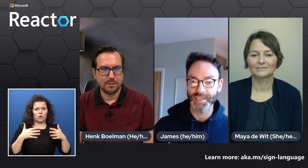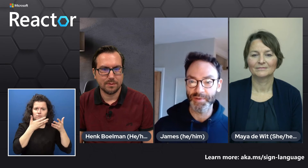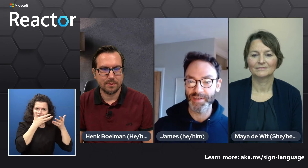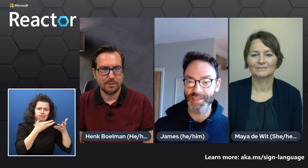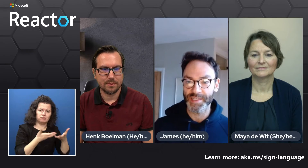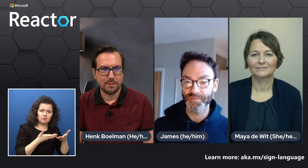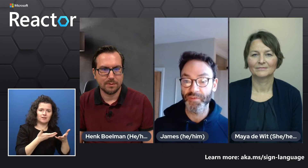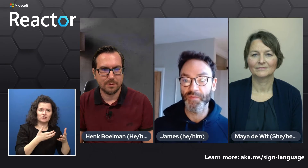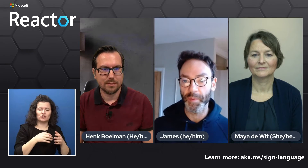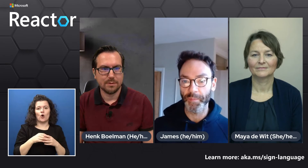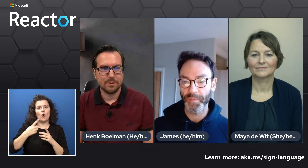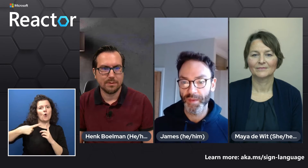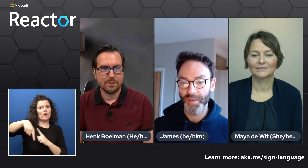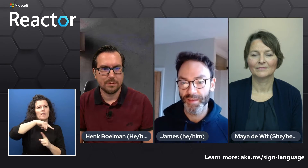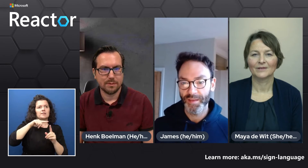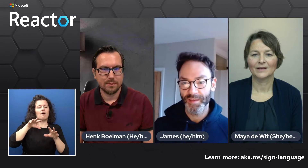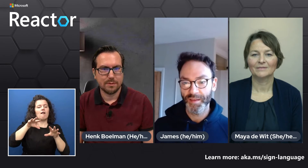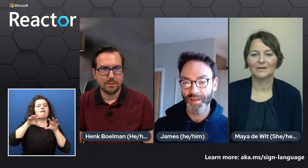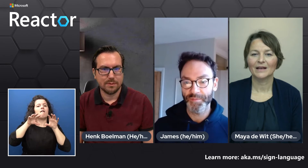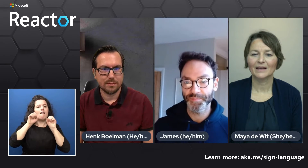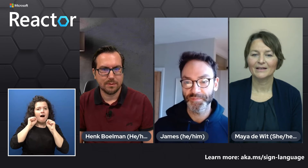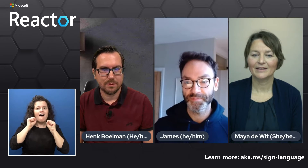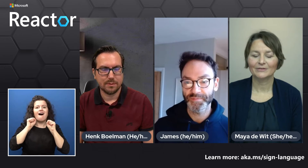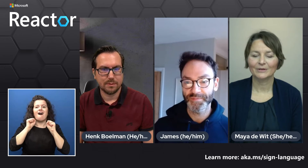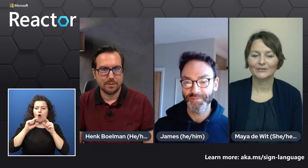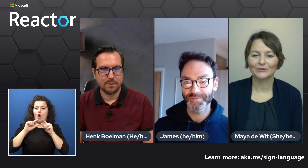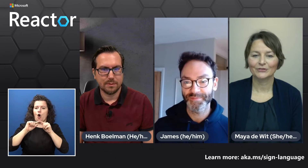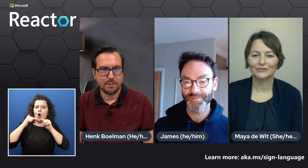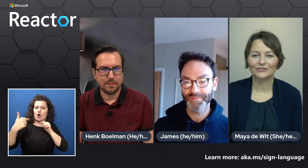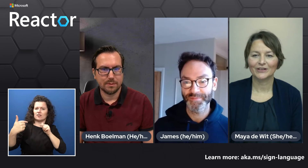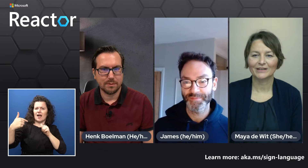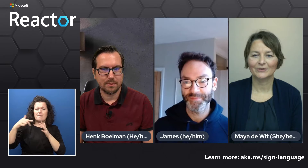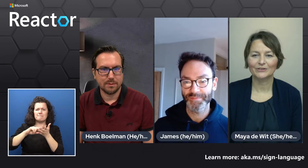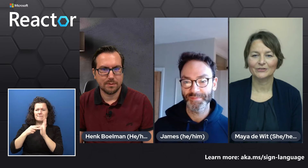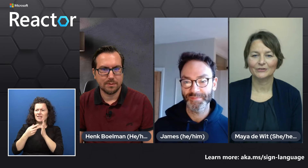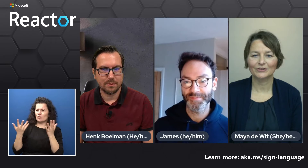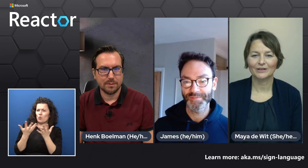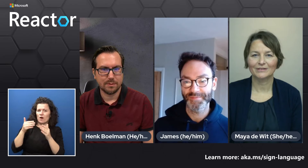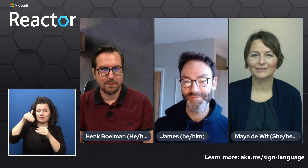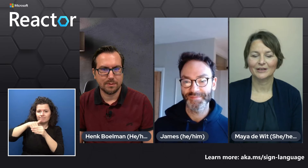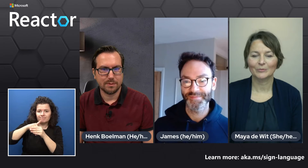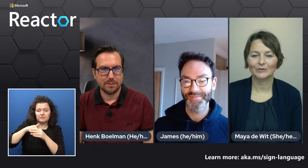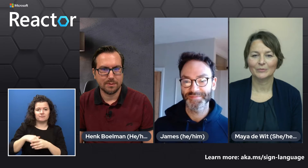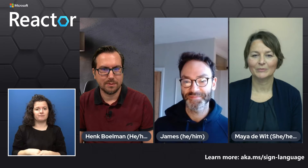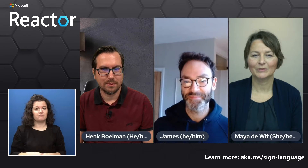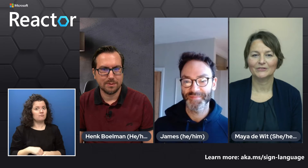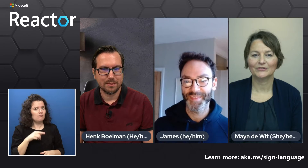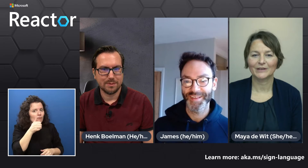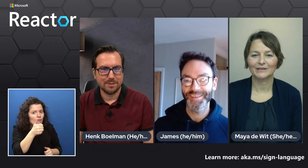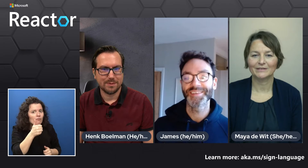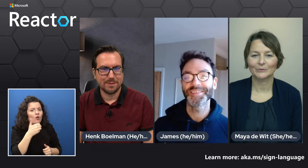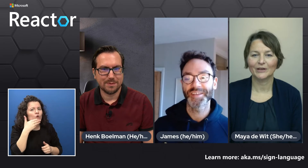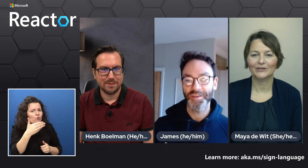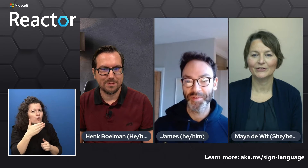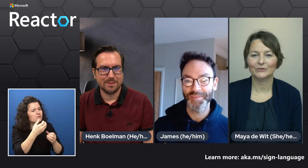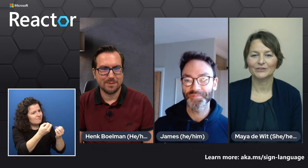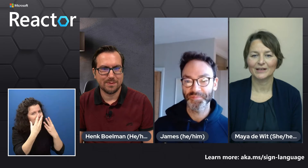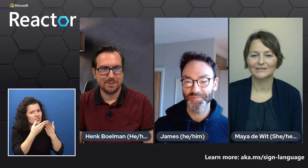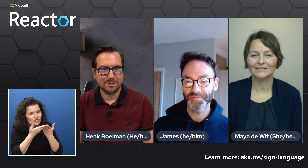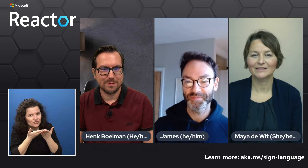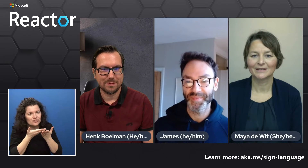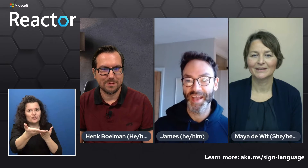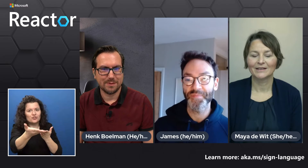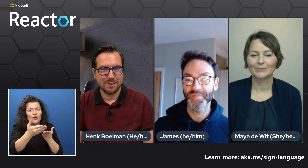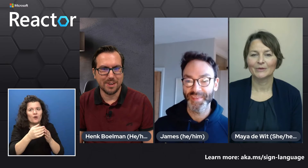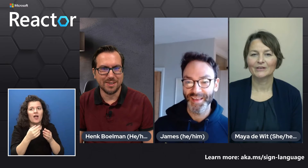what the best experience is for everyone. Yeah, I like that. You should share that research on the number of people on the screen. We could use